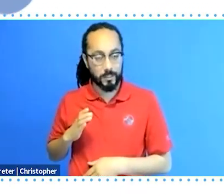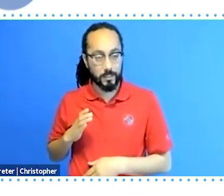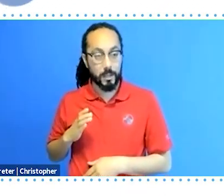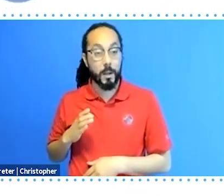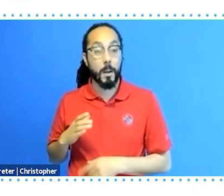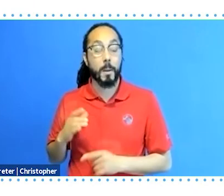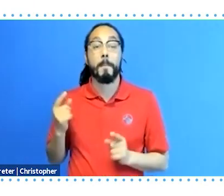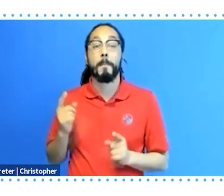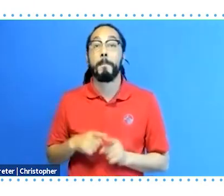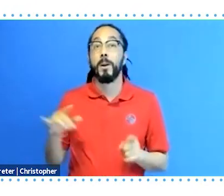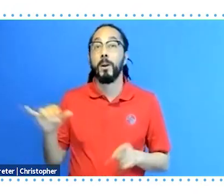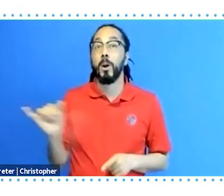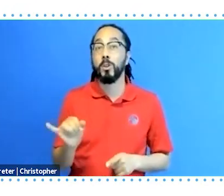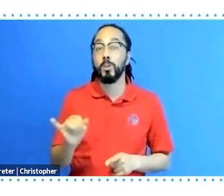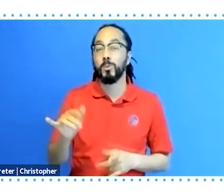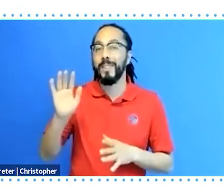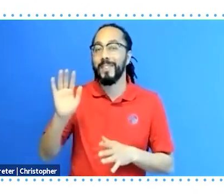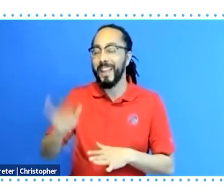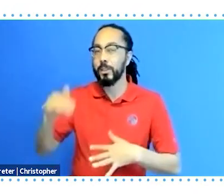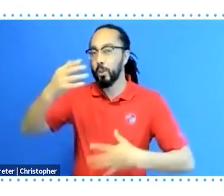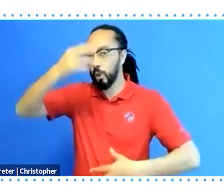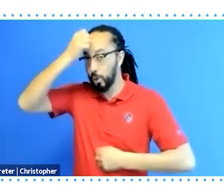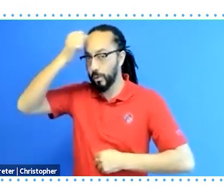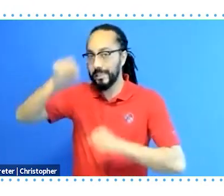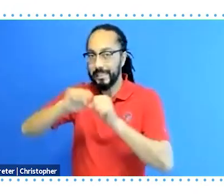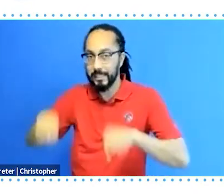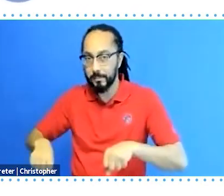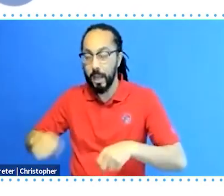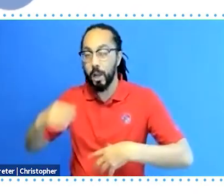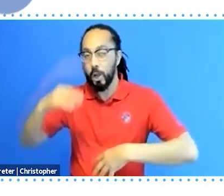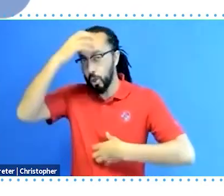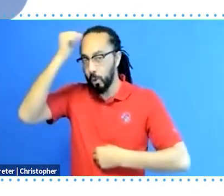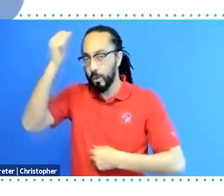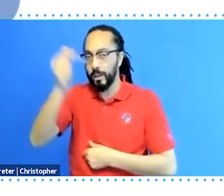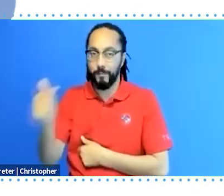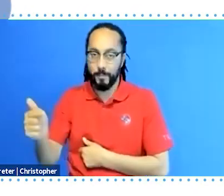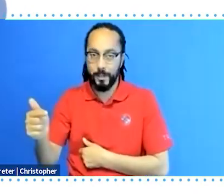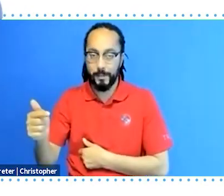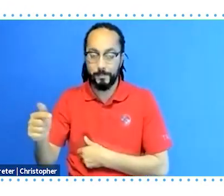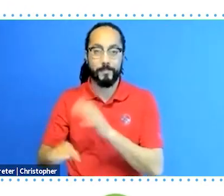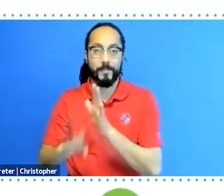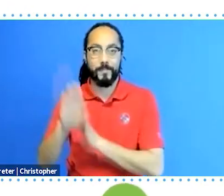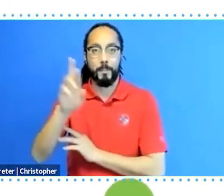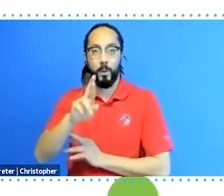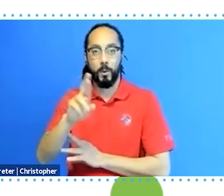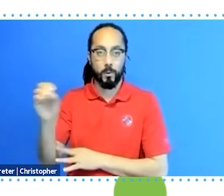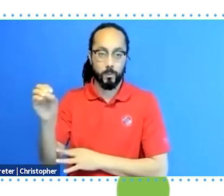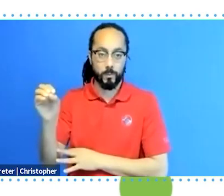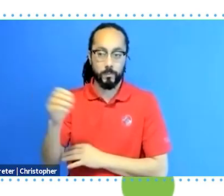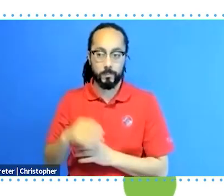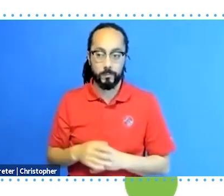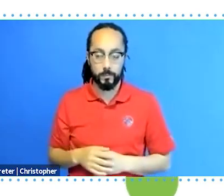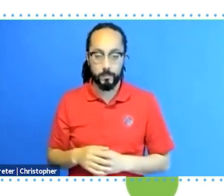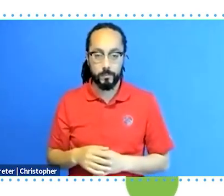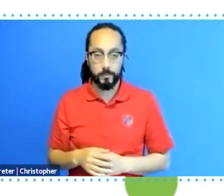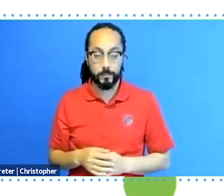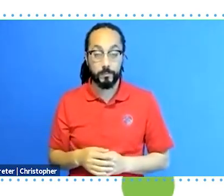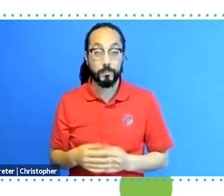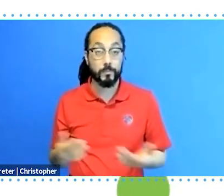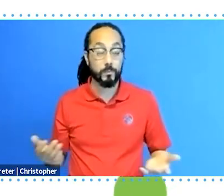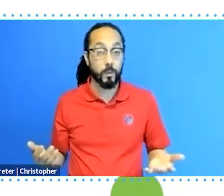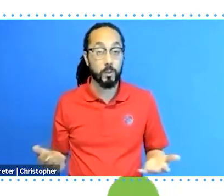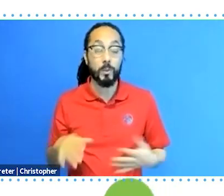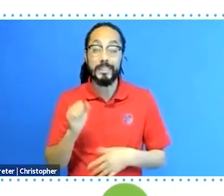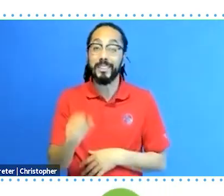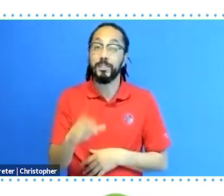built by a colonial system and a colonial government. And so it's not to say that there aren't good and useful components